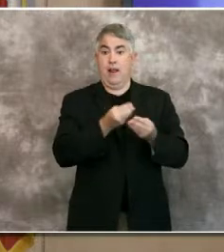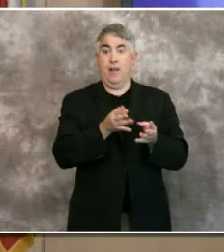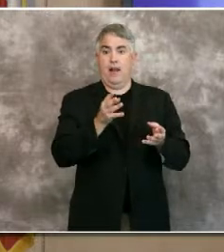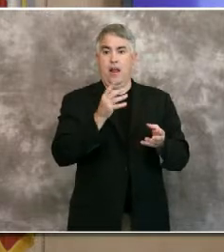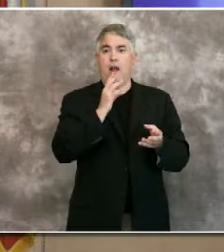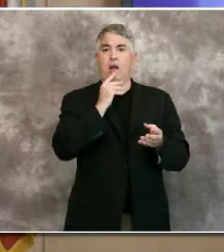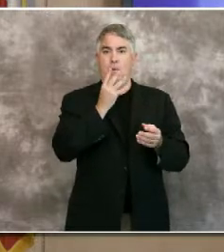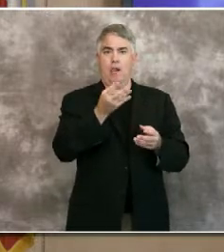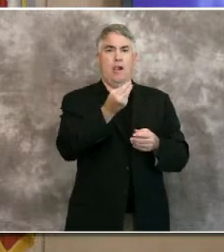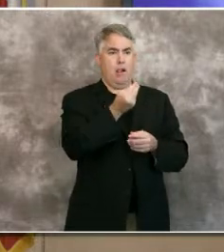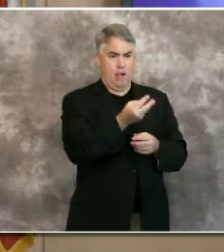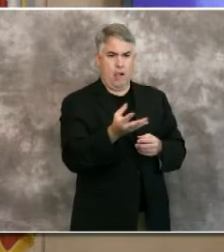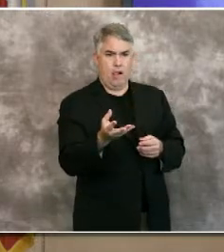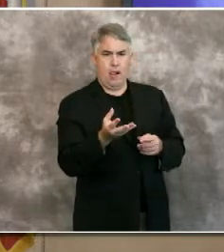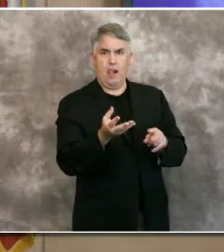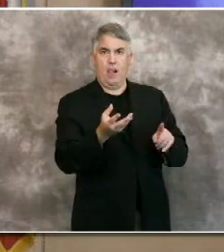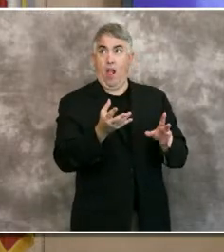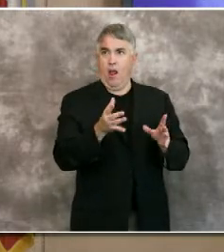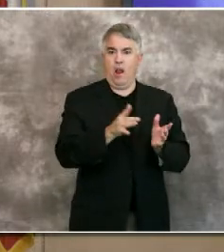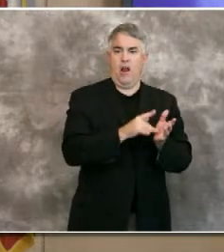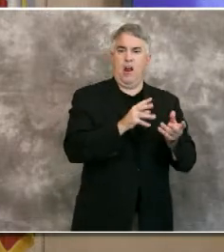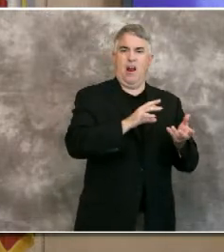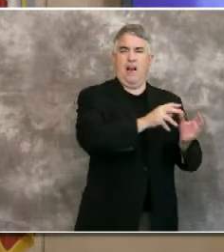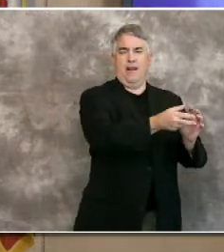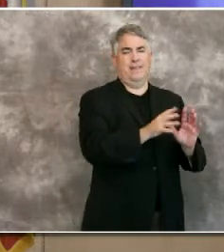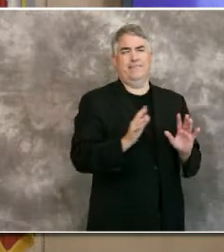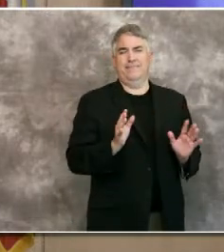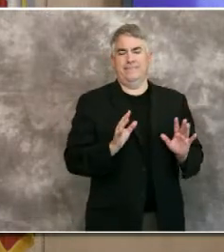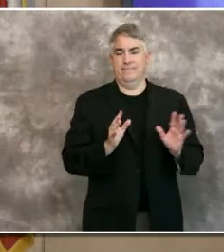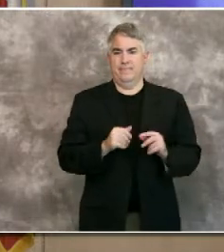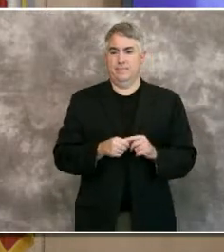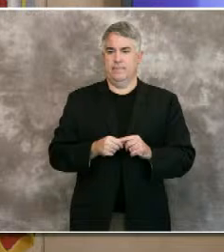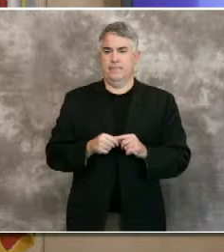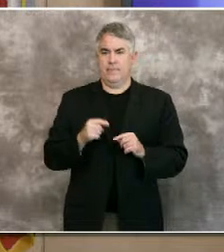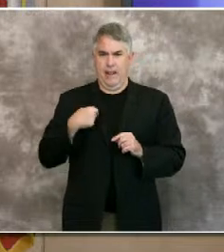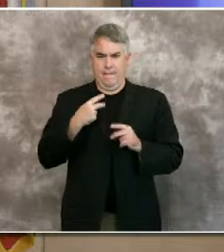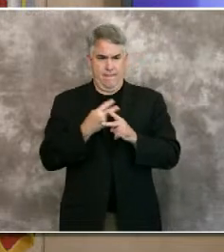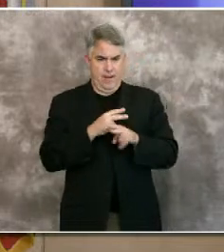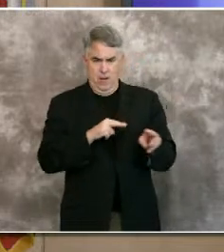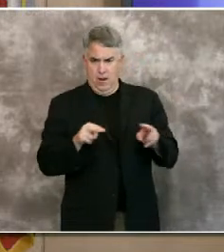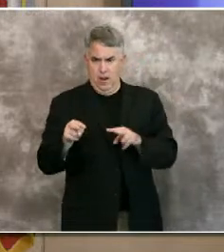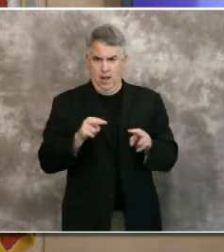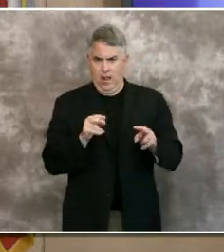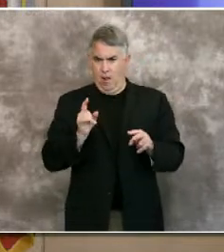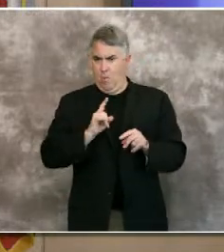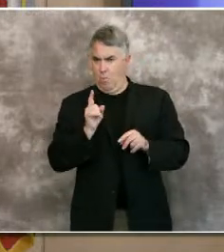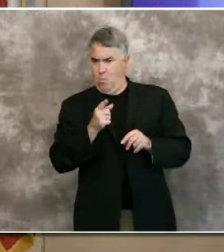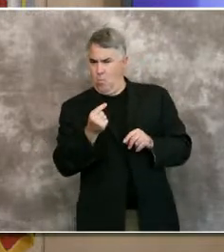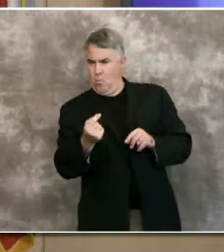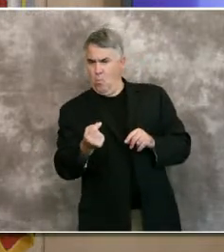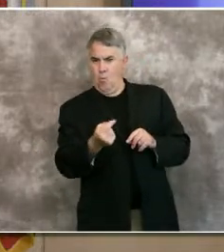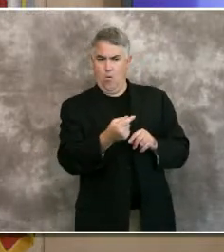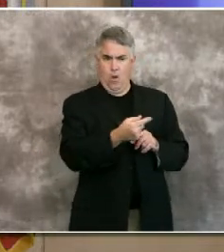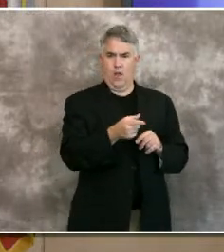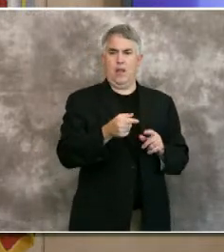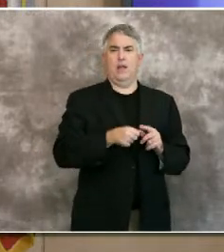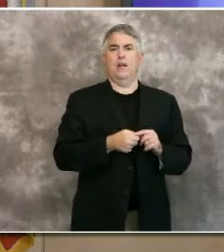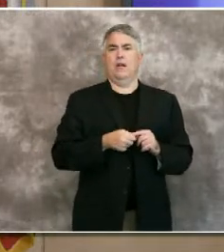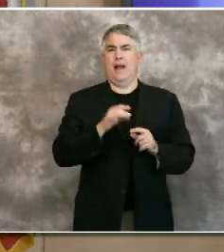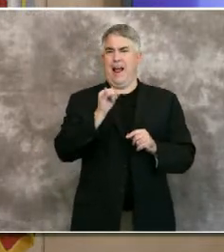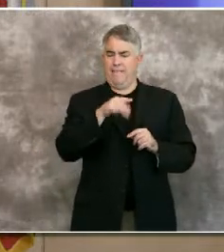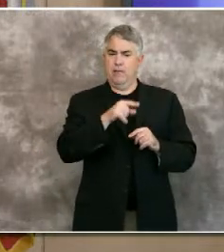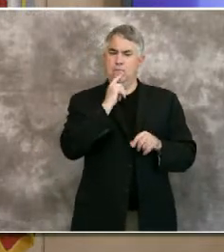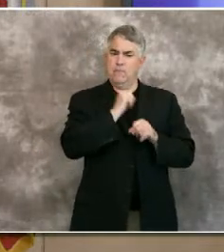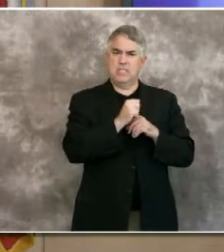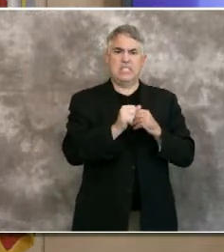working with the business and understanding what happened and what's going on and what steps they're taking. And if there's ever a concern that there is a danger to the public from a specific location,